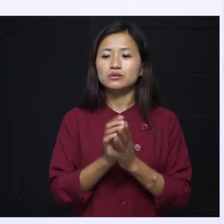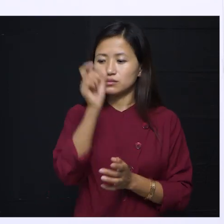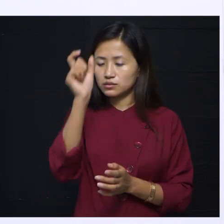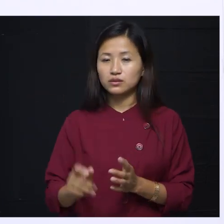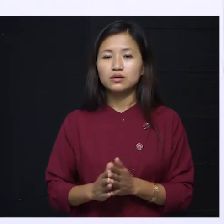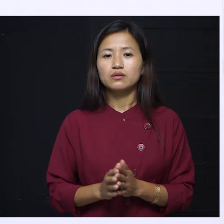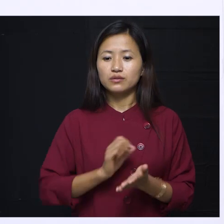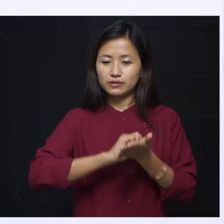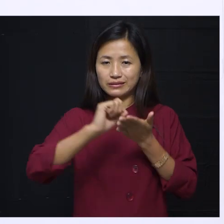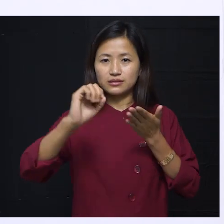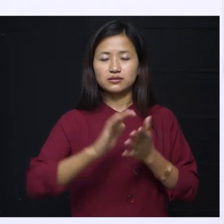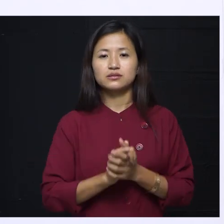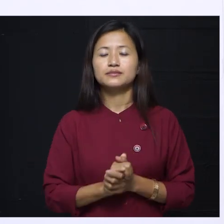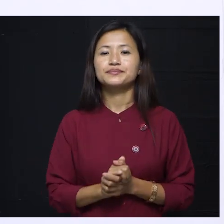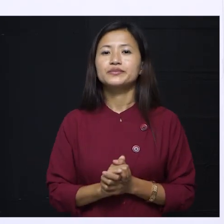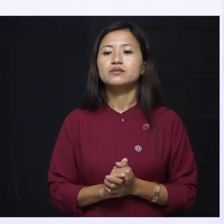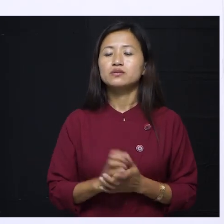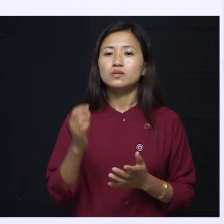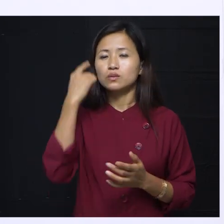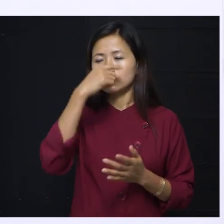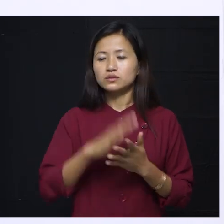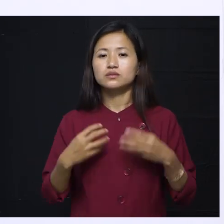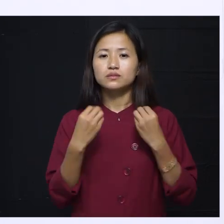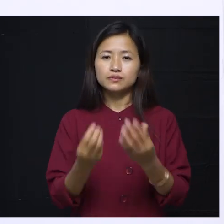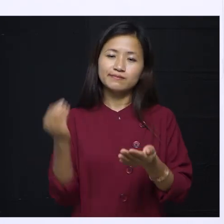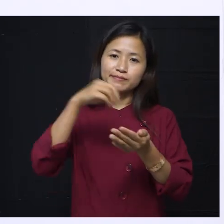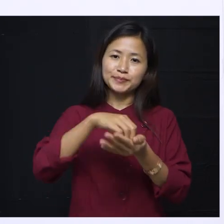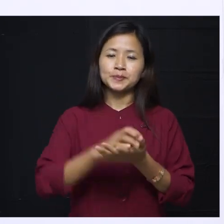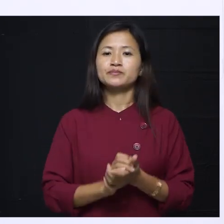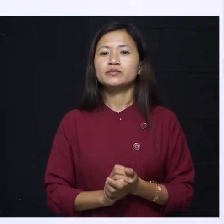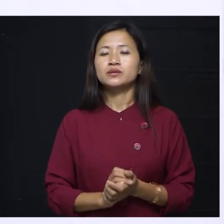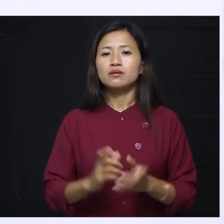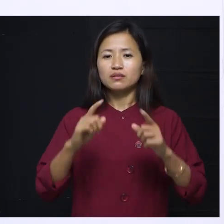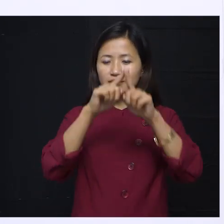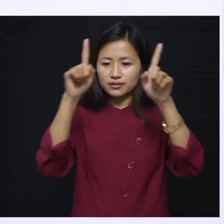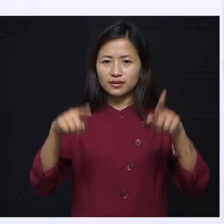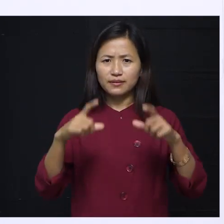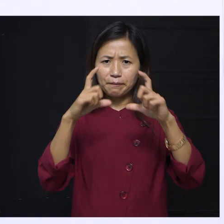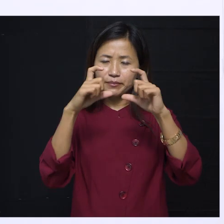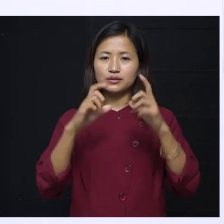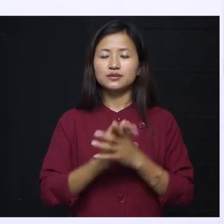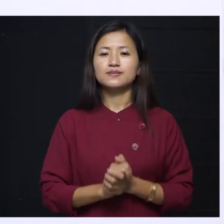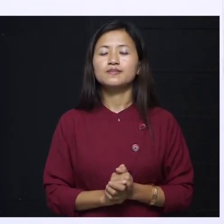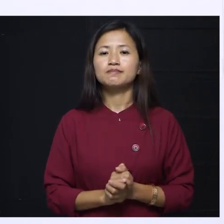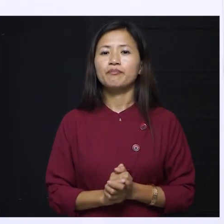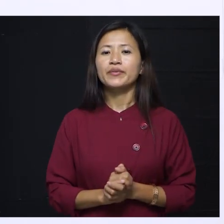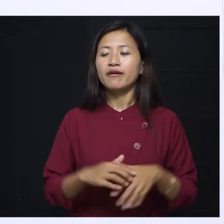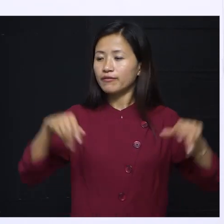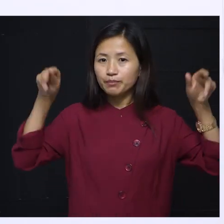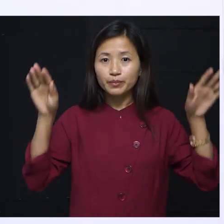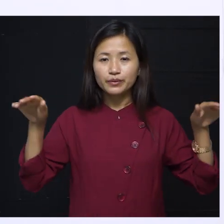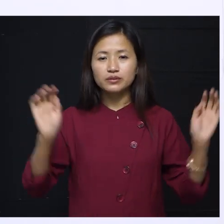one you want to put emphasis on. Supposing that this is a picture, let's just say, take the example of a picture of a